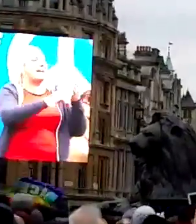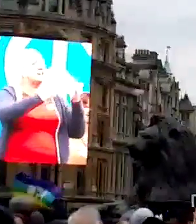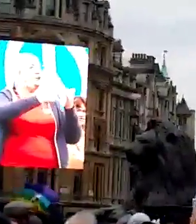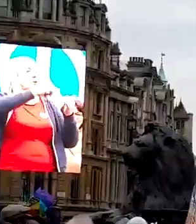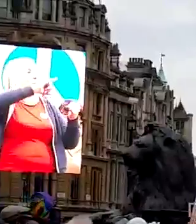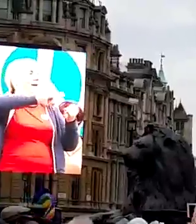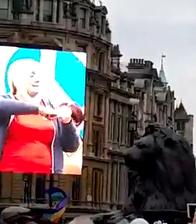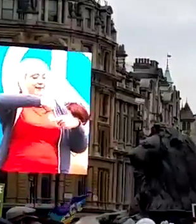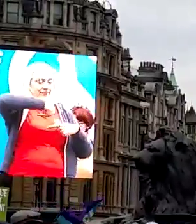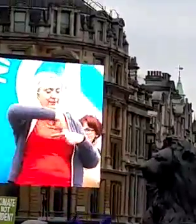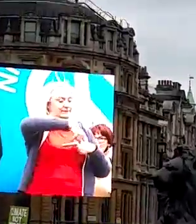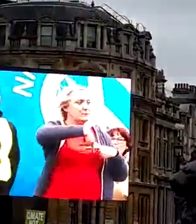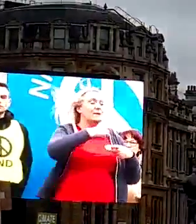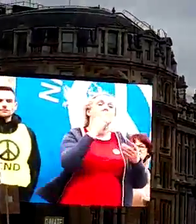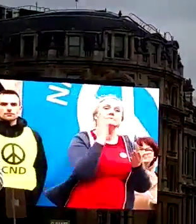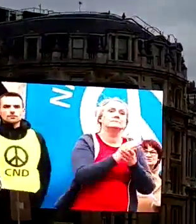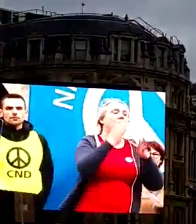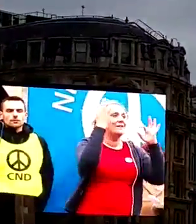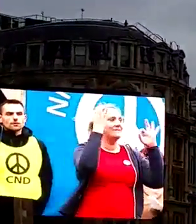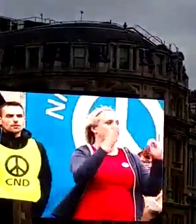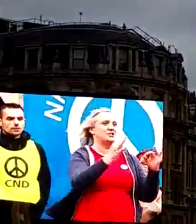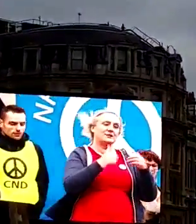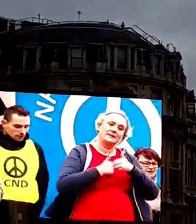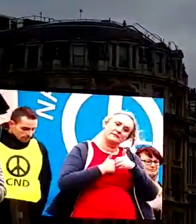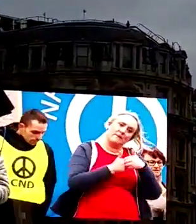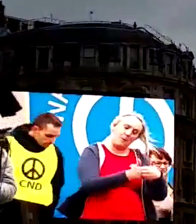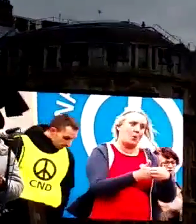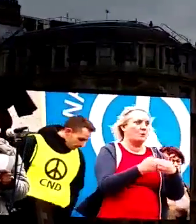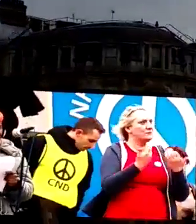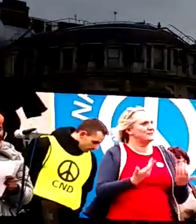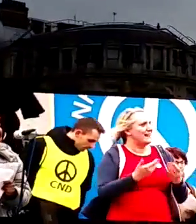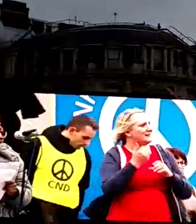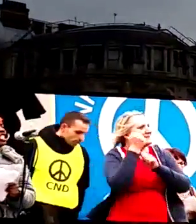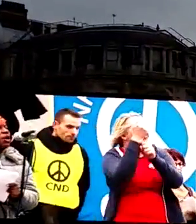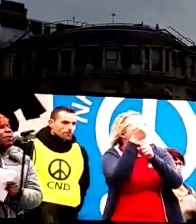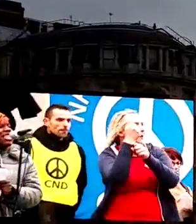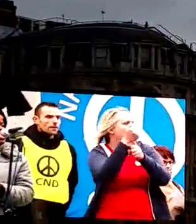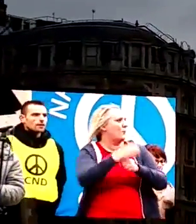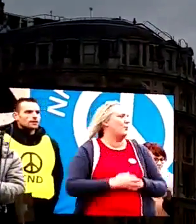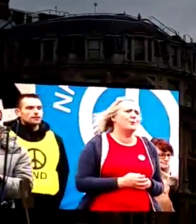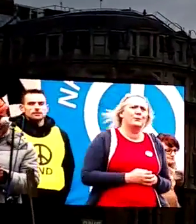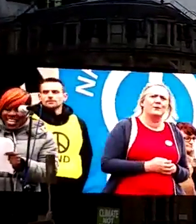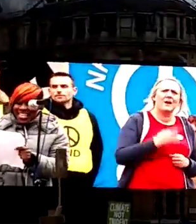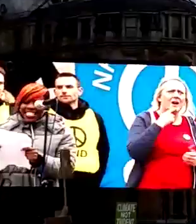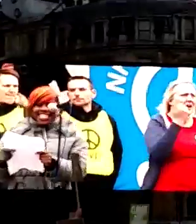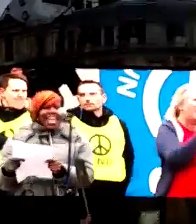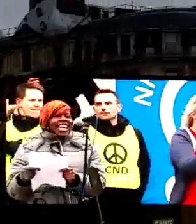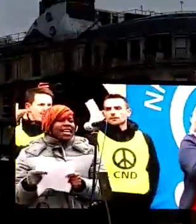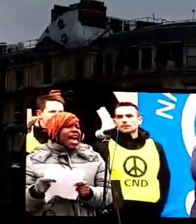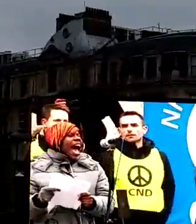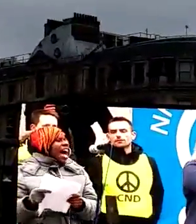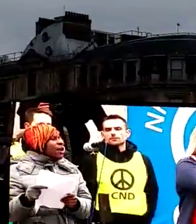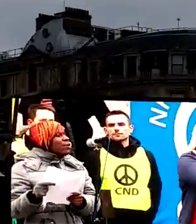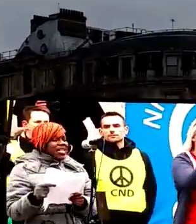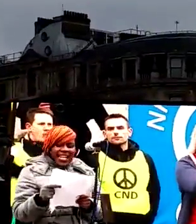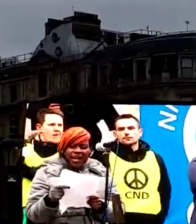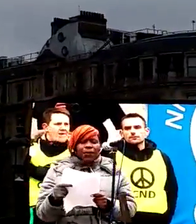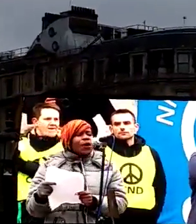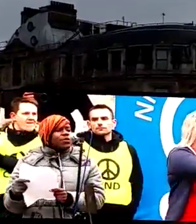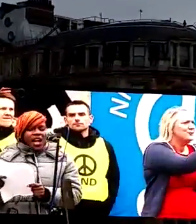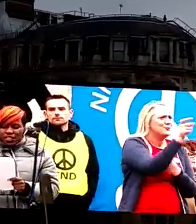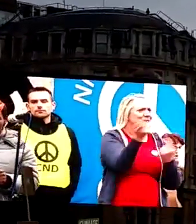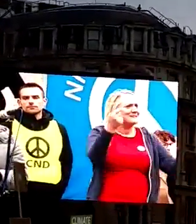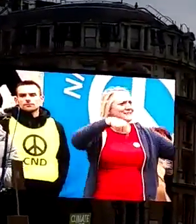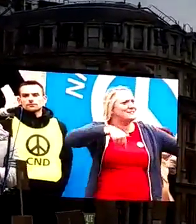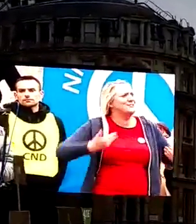This week, Ethnicity supported today's demo, and it's fantastic to see so many students here today. And I want to